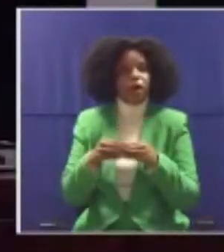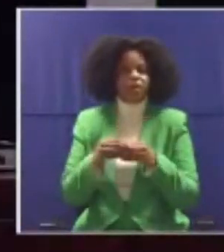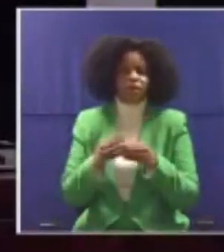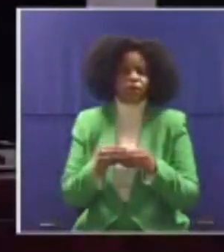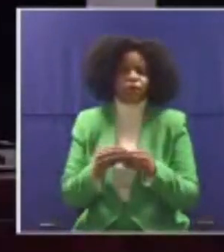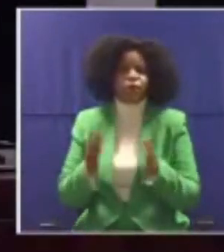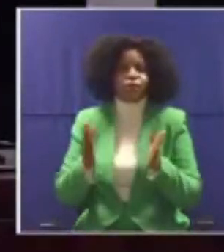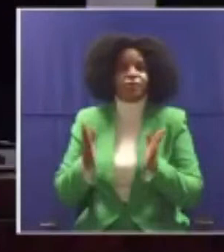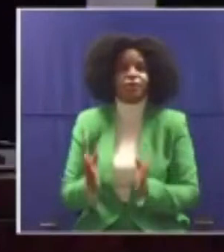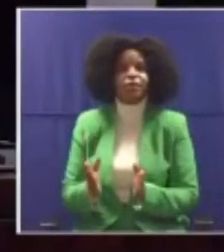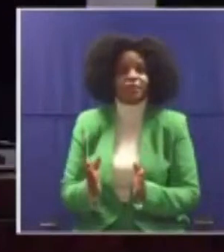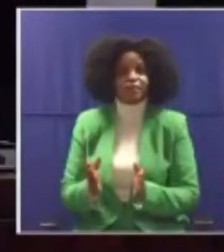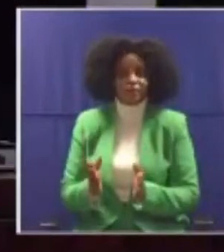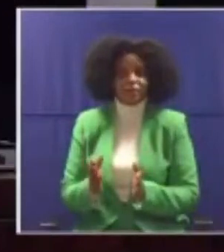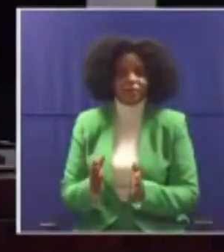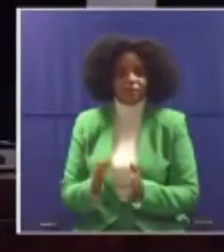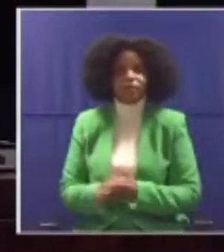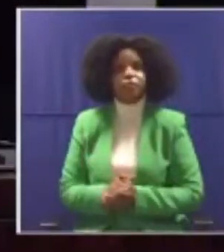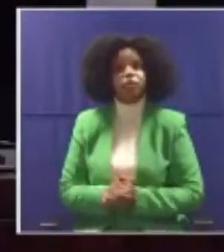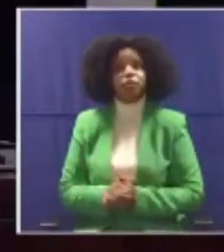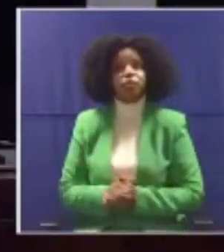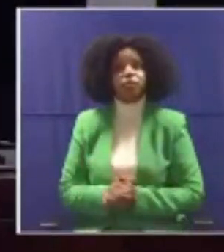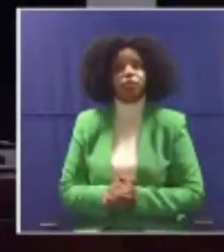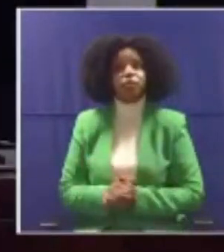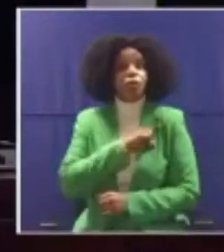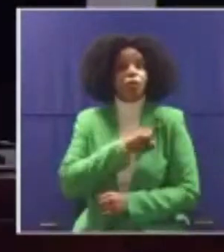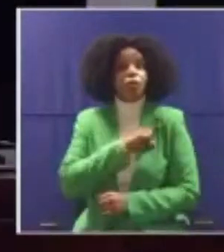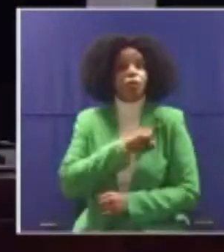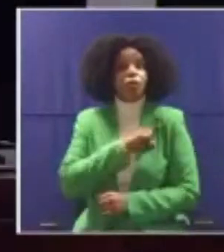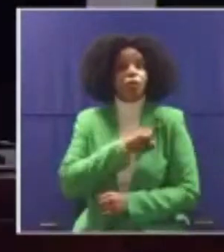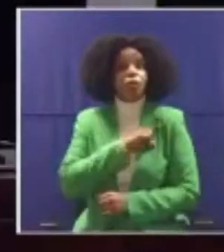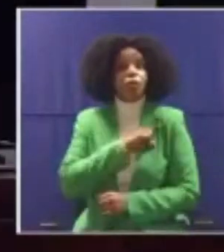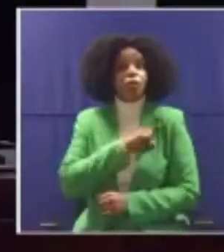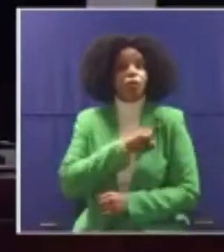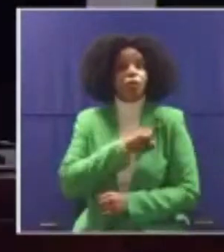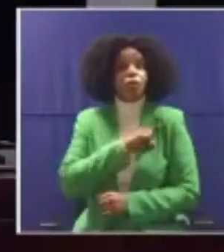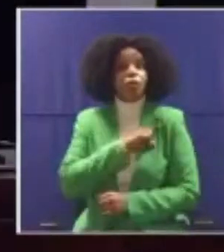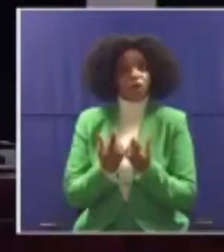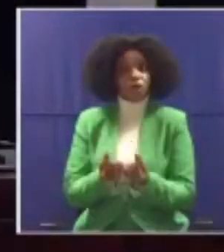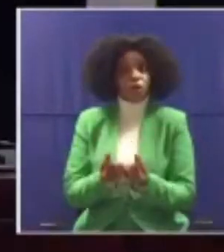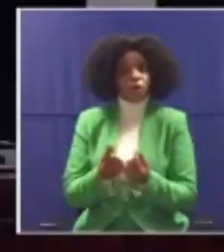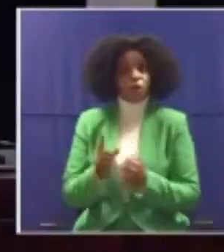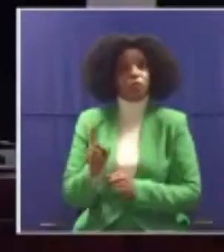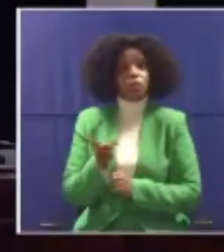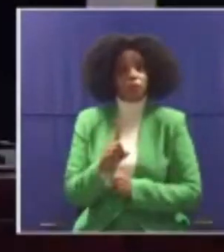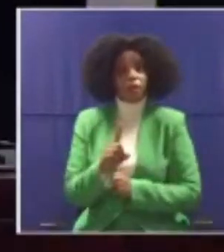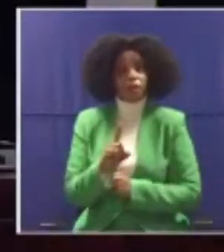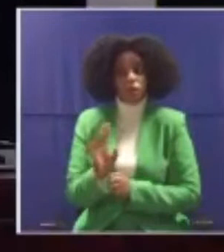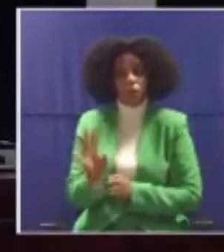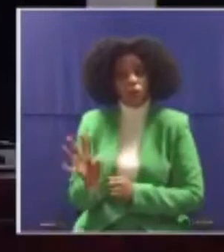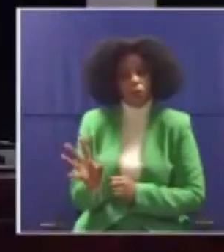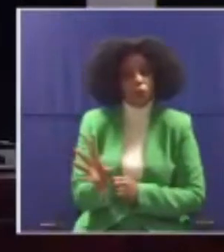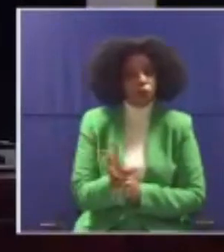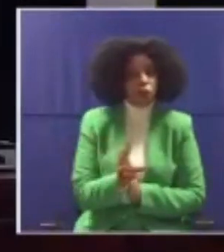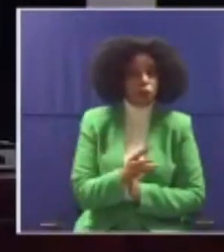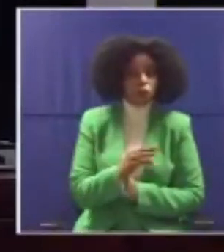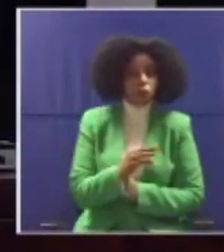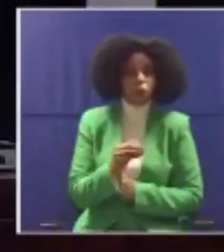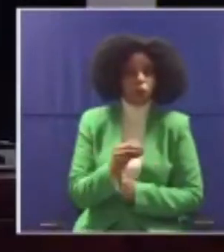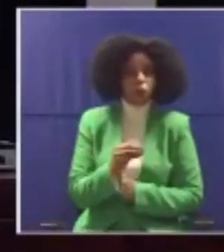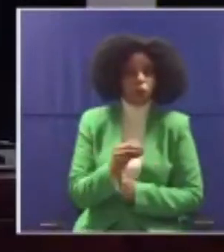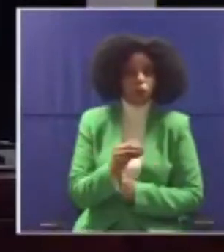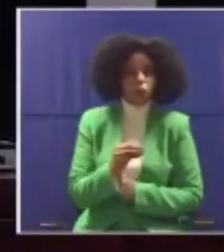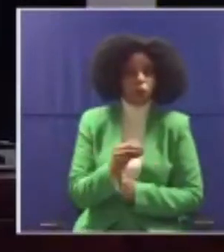Yeah, bring it. Because what we're going to do, we want to take all these elements, and when we do that